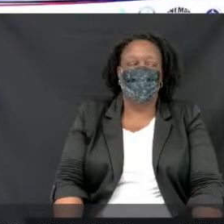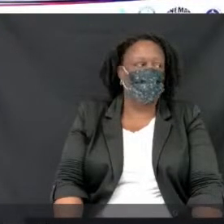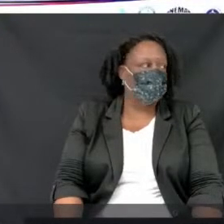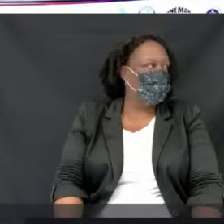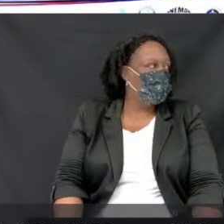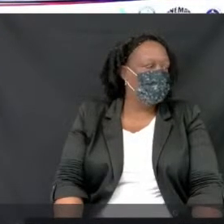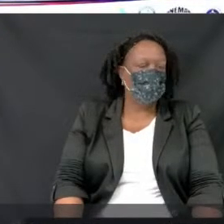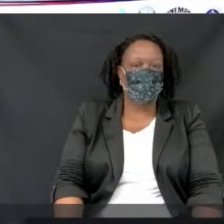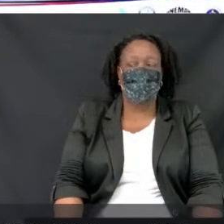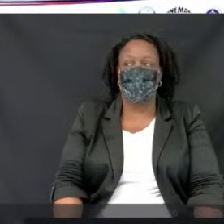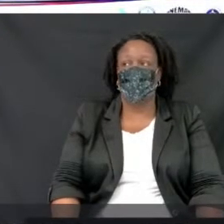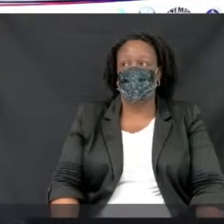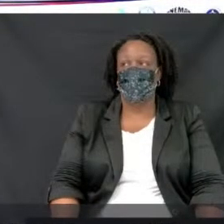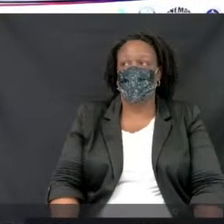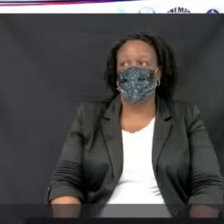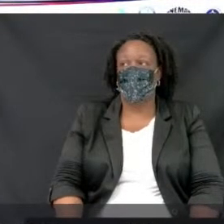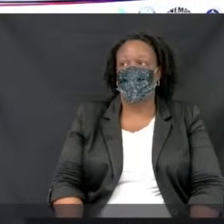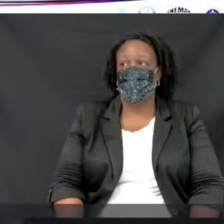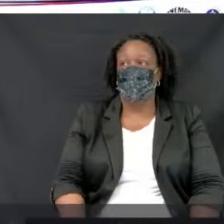Another question.